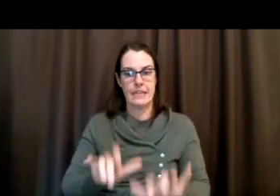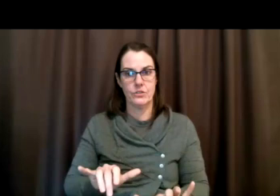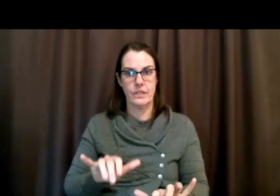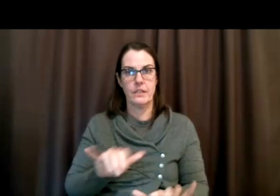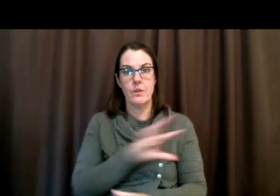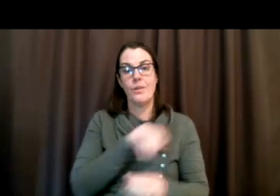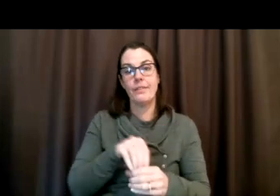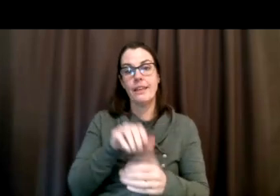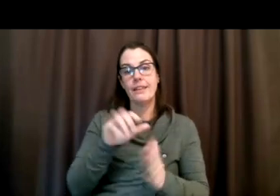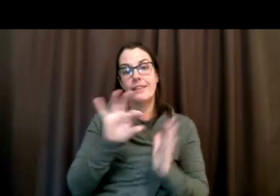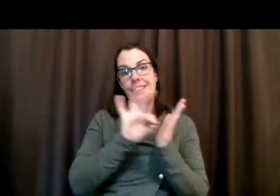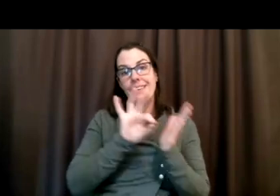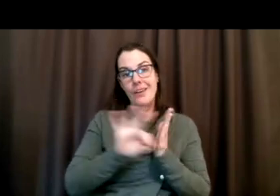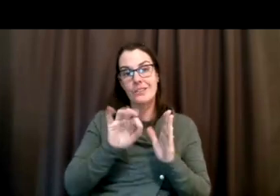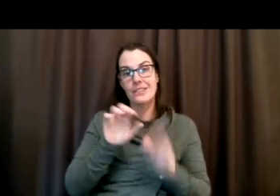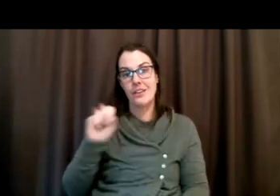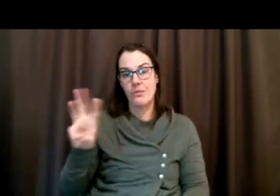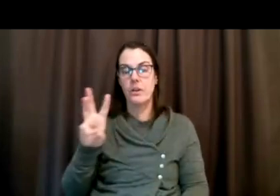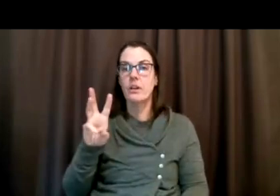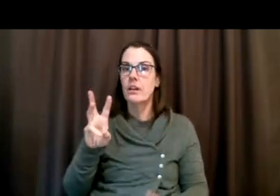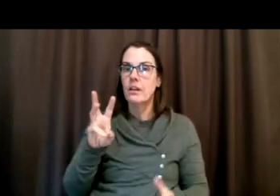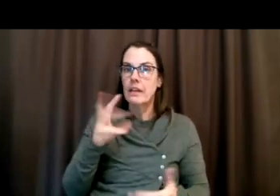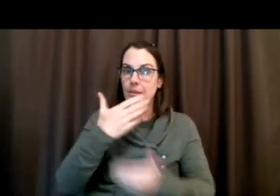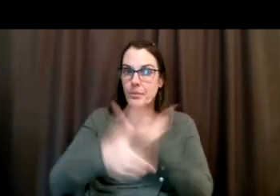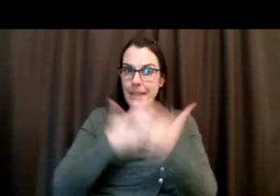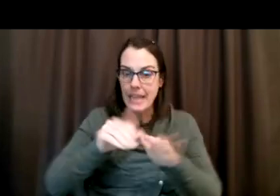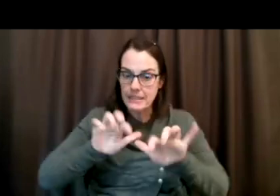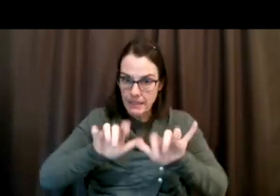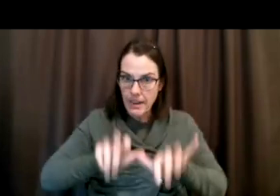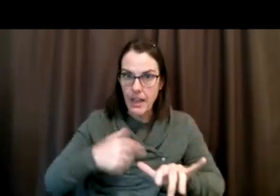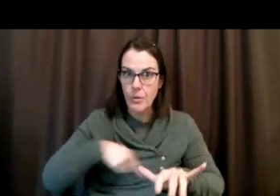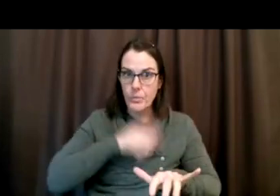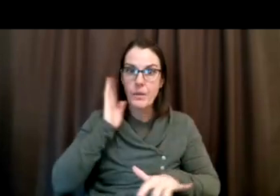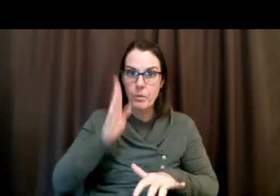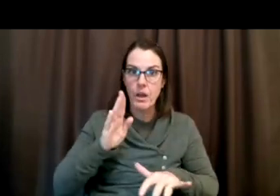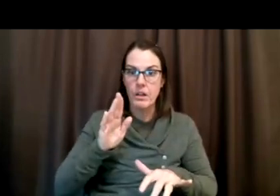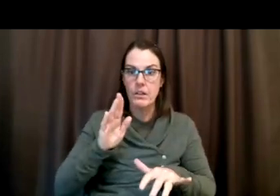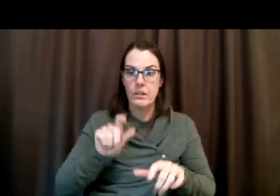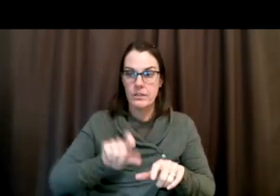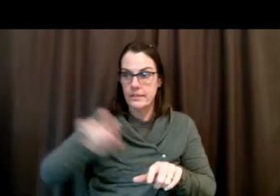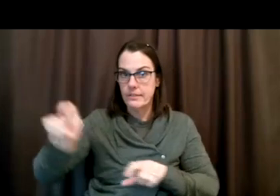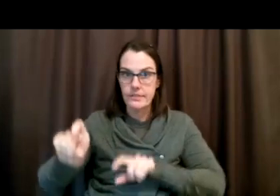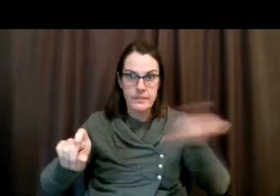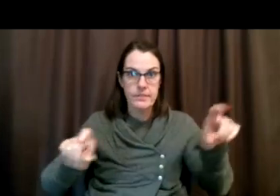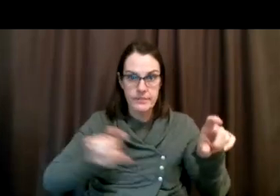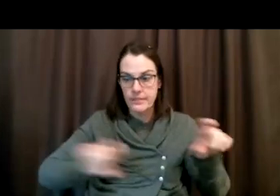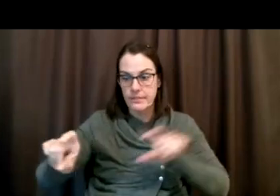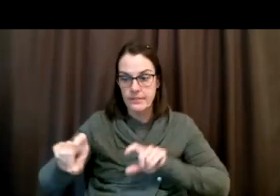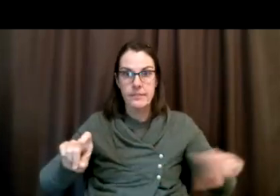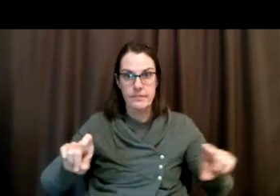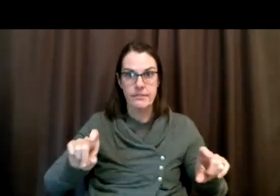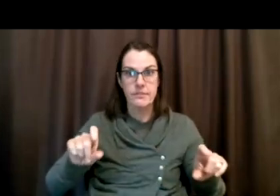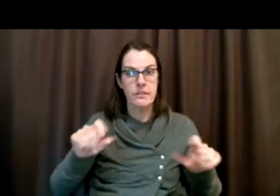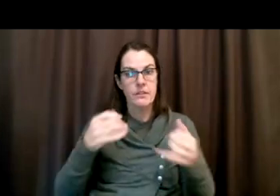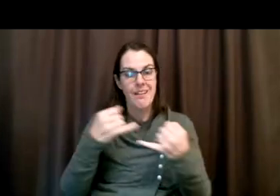this is like a manual thing, right? Where we're going to manually be allocating individual line items to a specific grant.